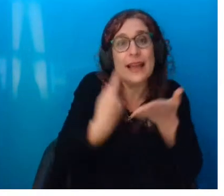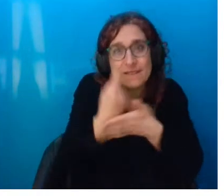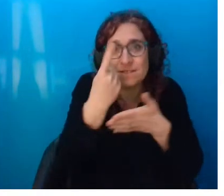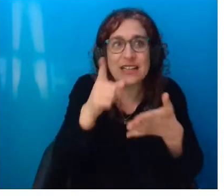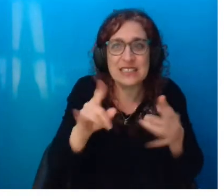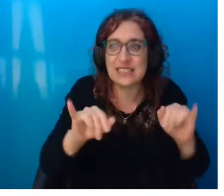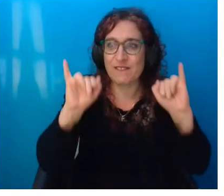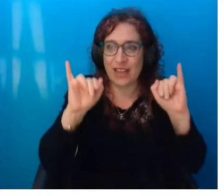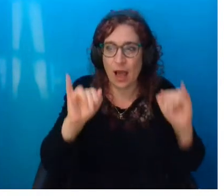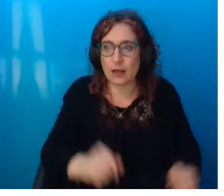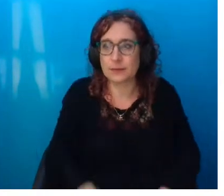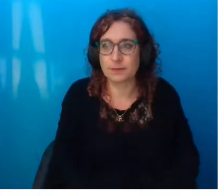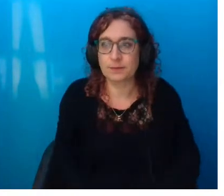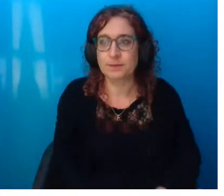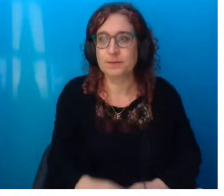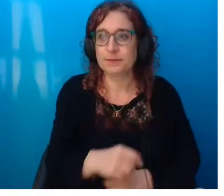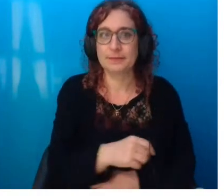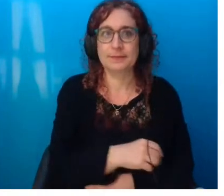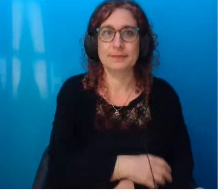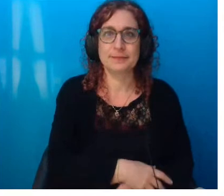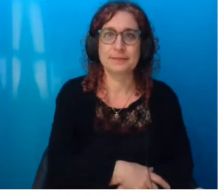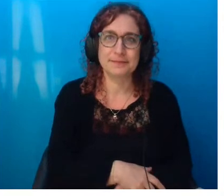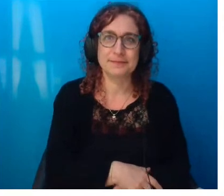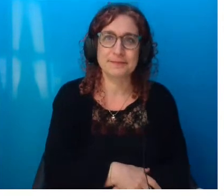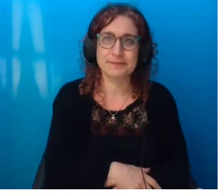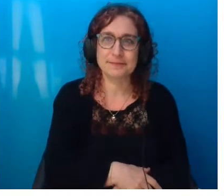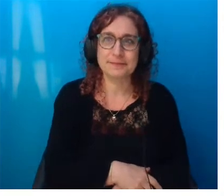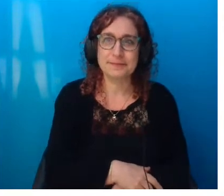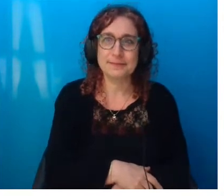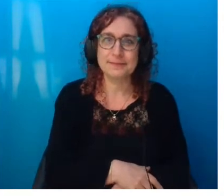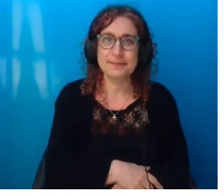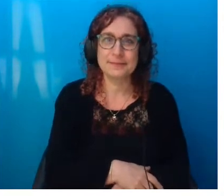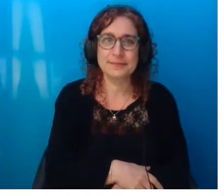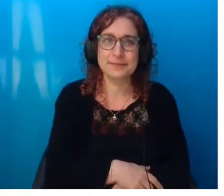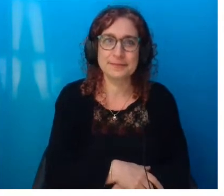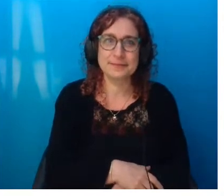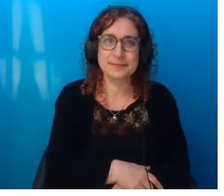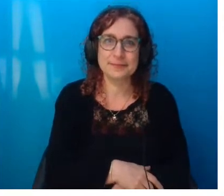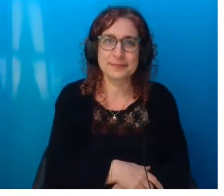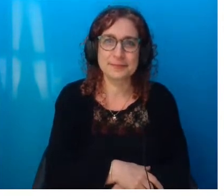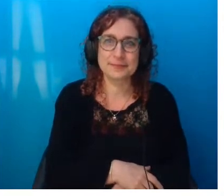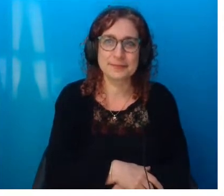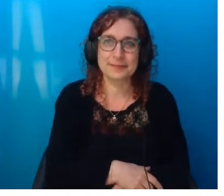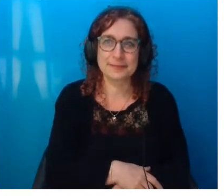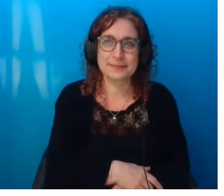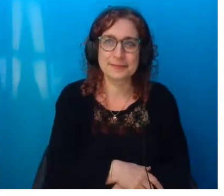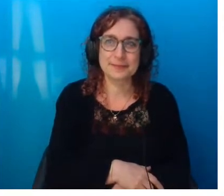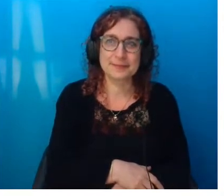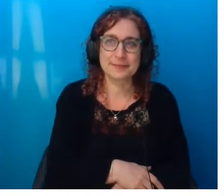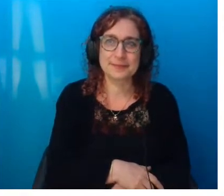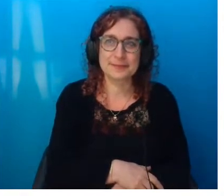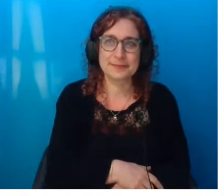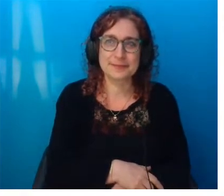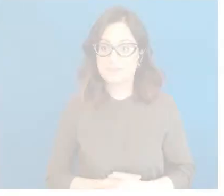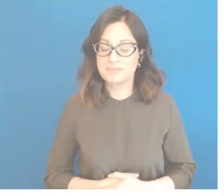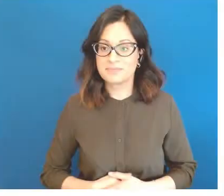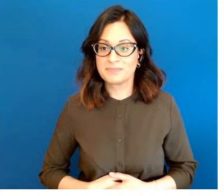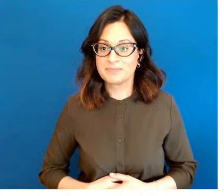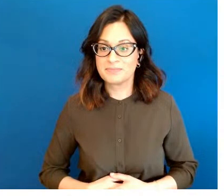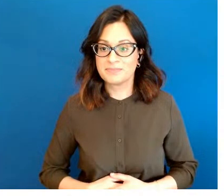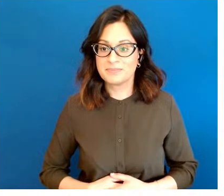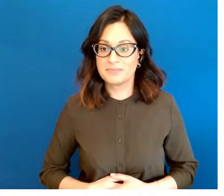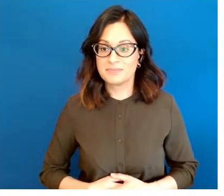So for patients with severe allergy, we would expect you to supply the patient with an adrenaline pen, an